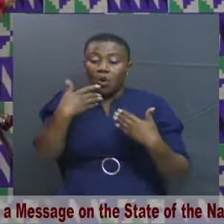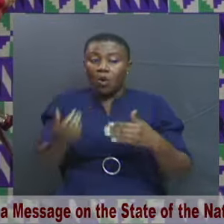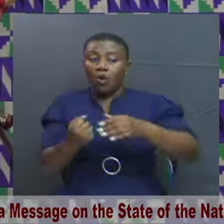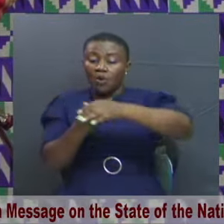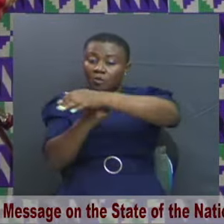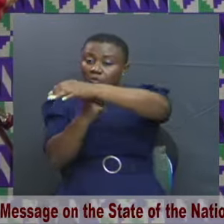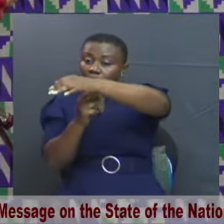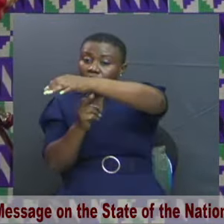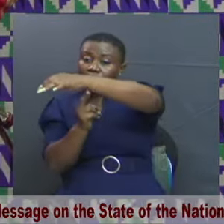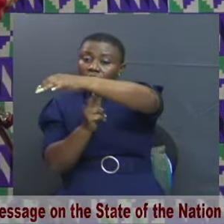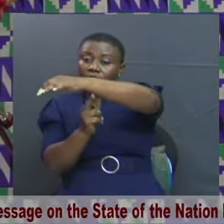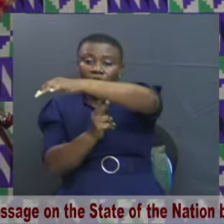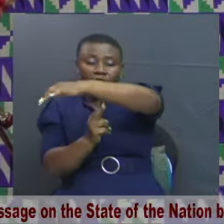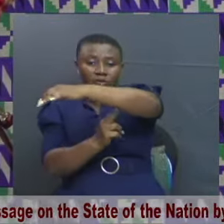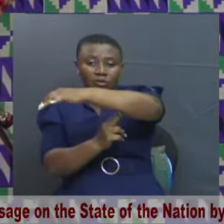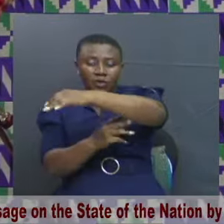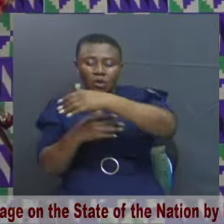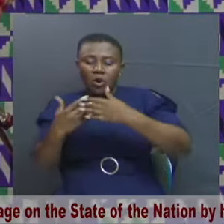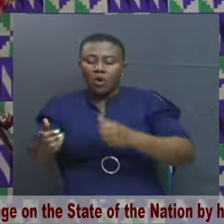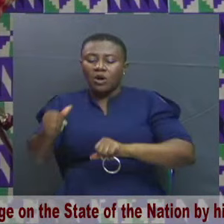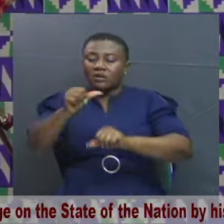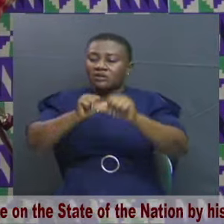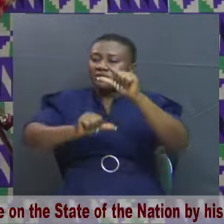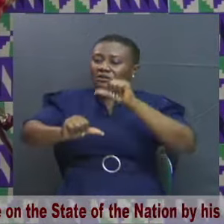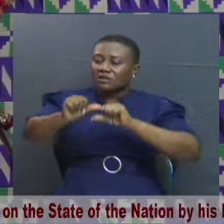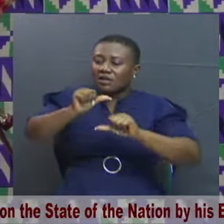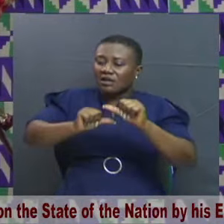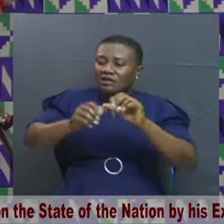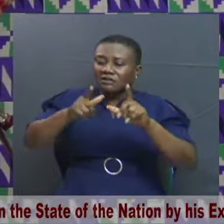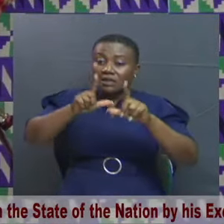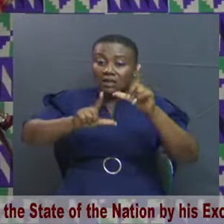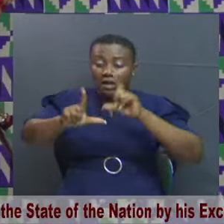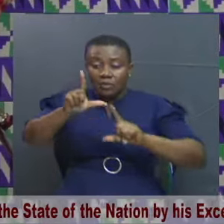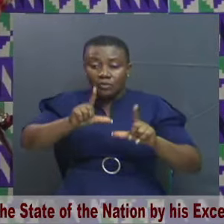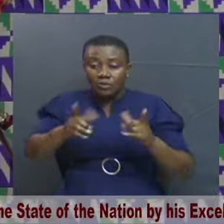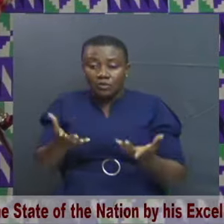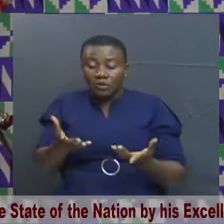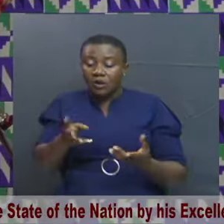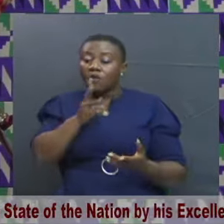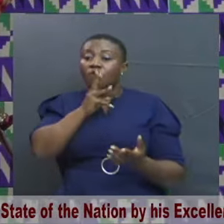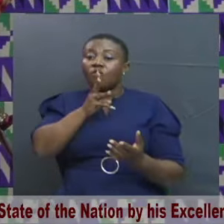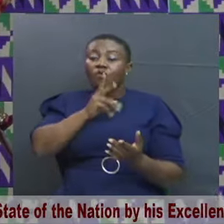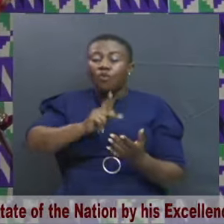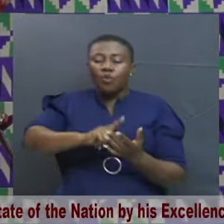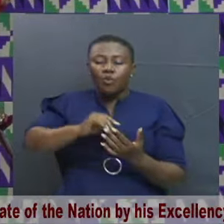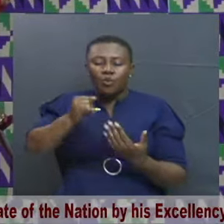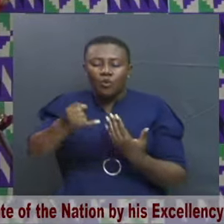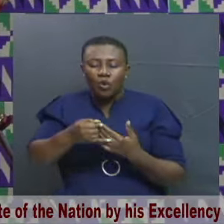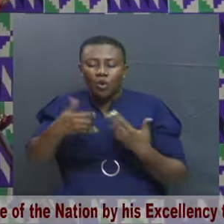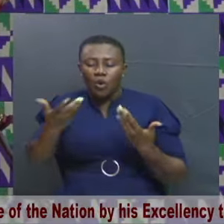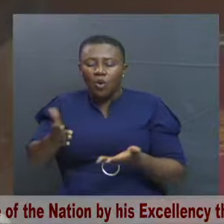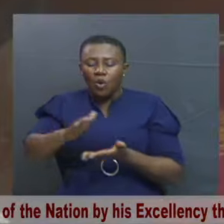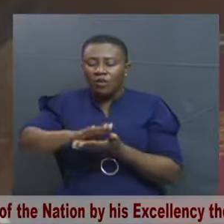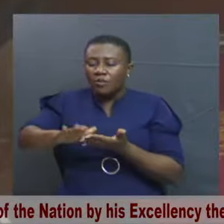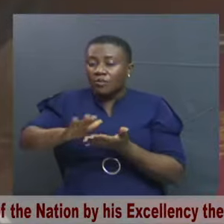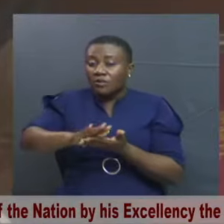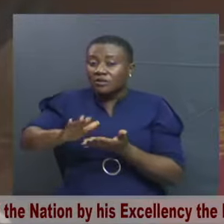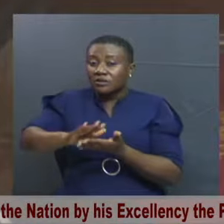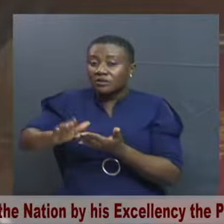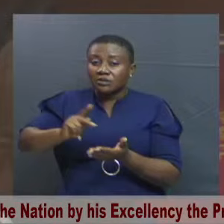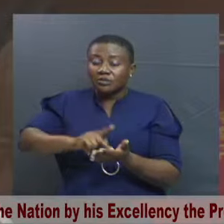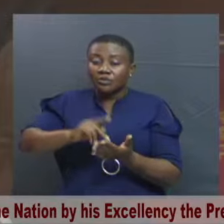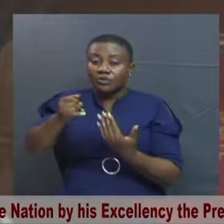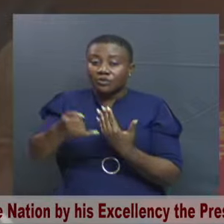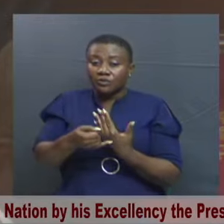Bridges or science Laboratories or water projects or sanitation projects